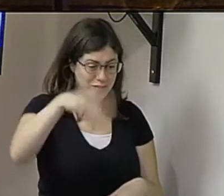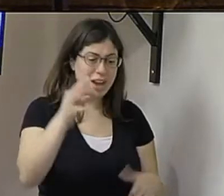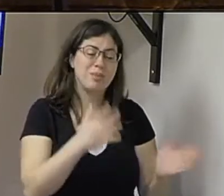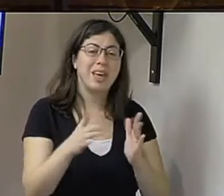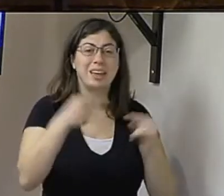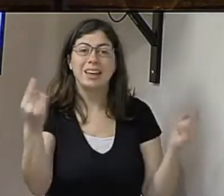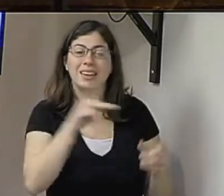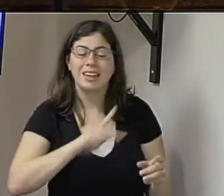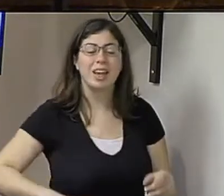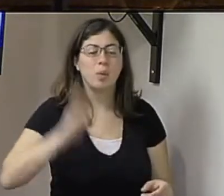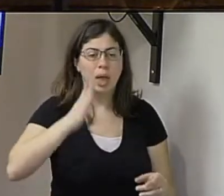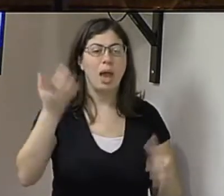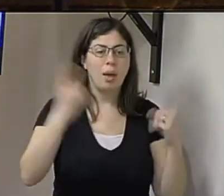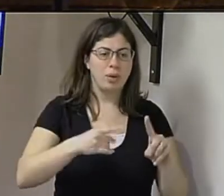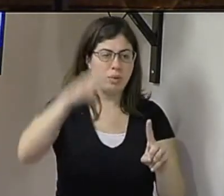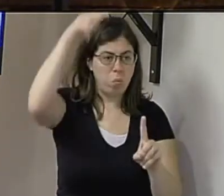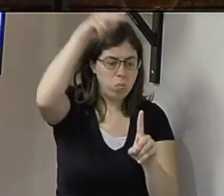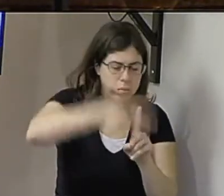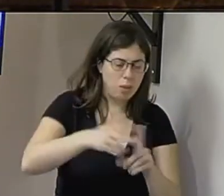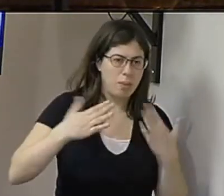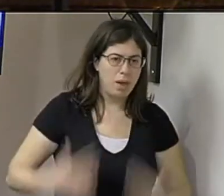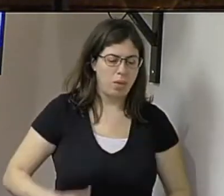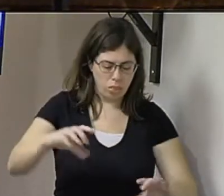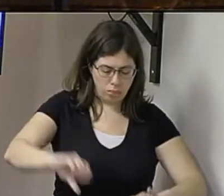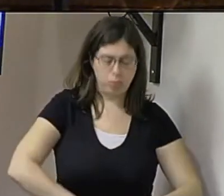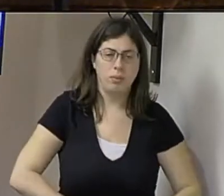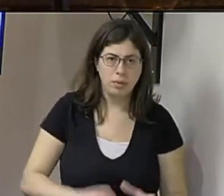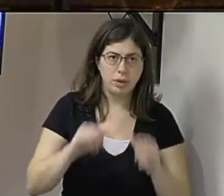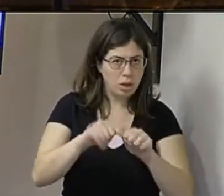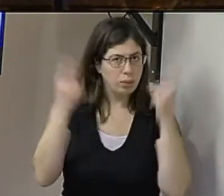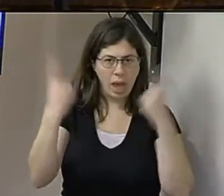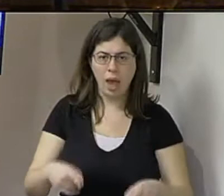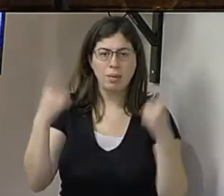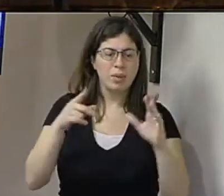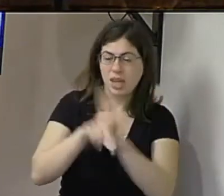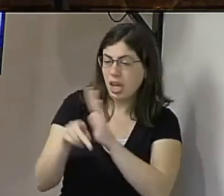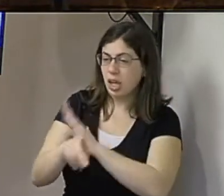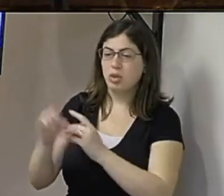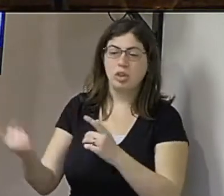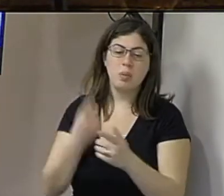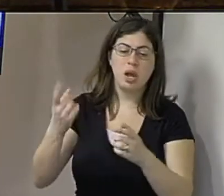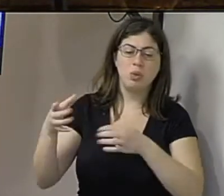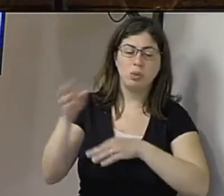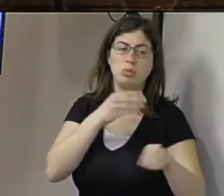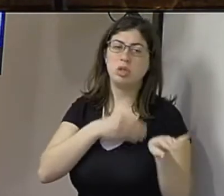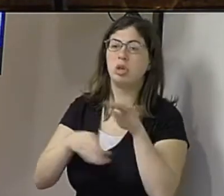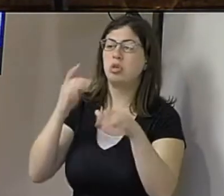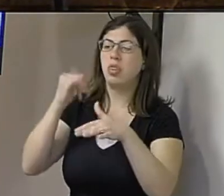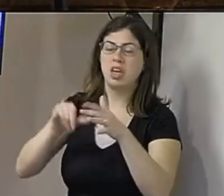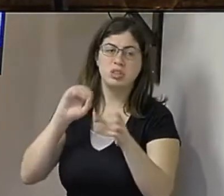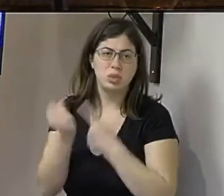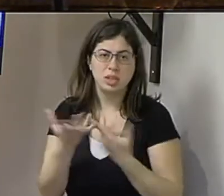king. Why did they have to go so extremely? Because there were plots against Persian kings constantly. They would get assassinated, and then someone else would maneuver into the